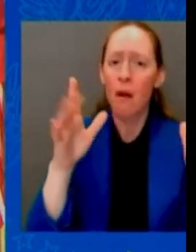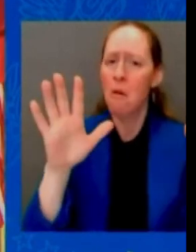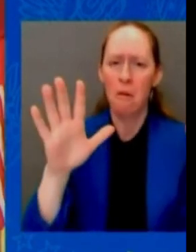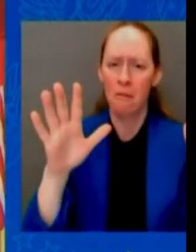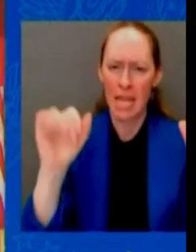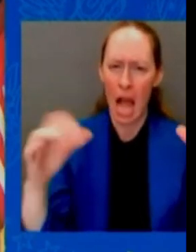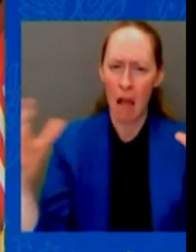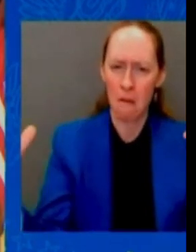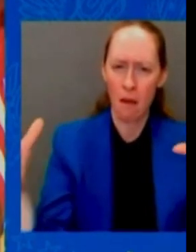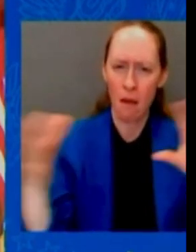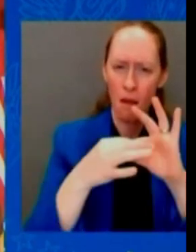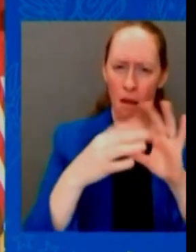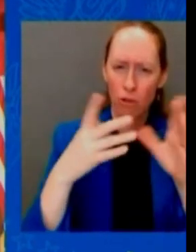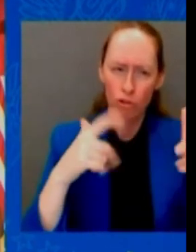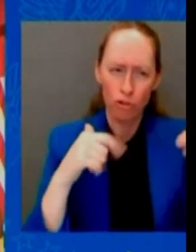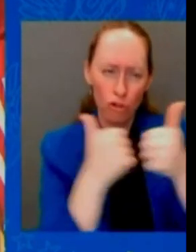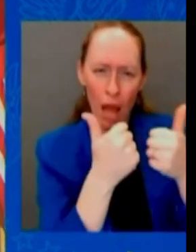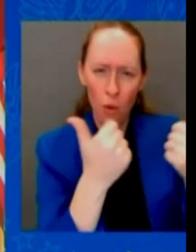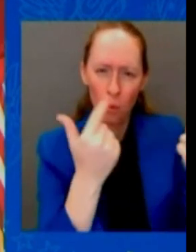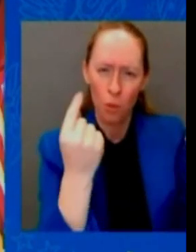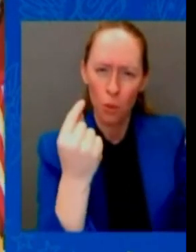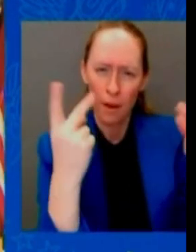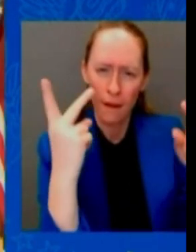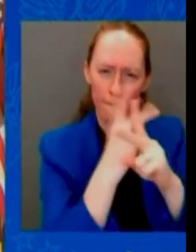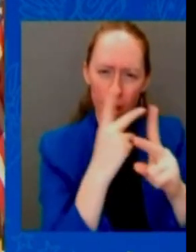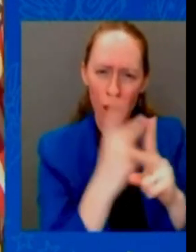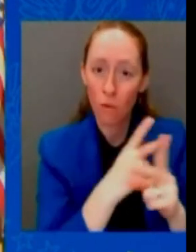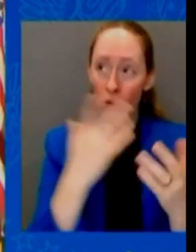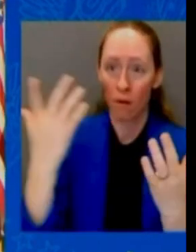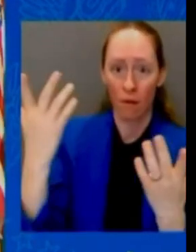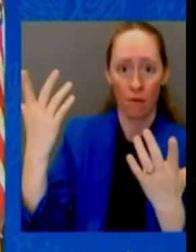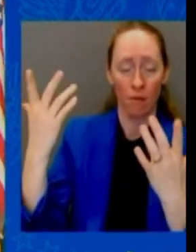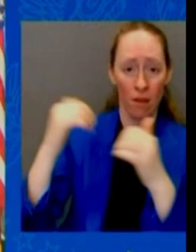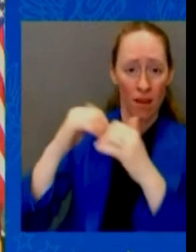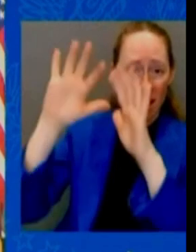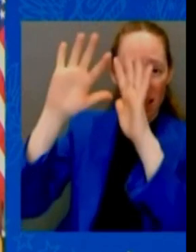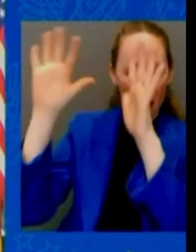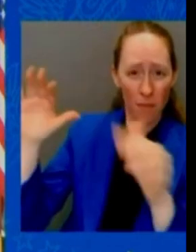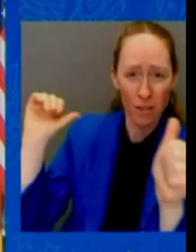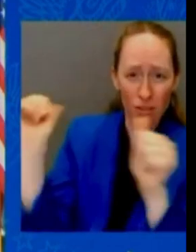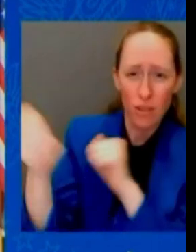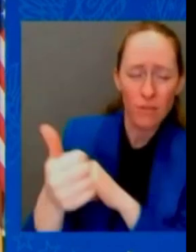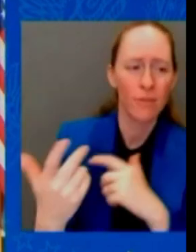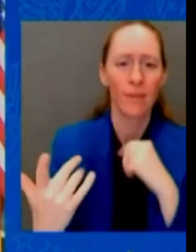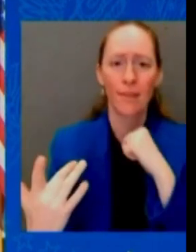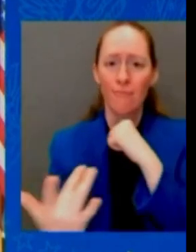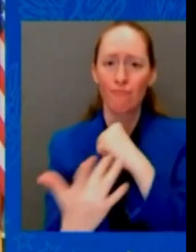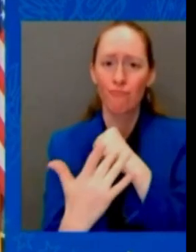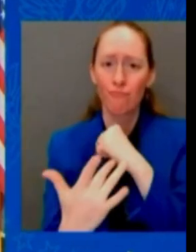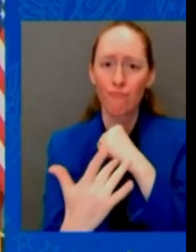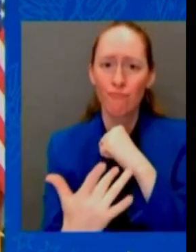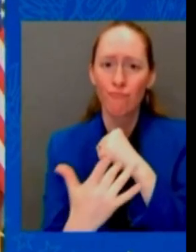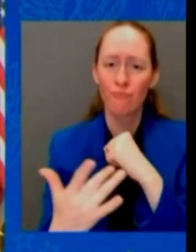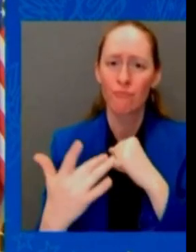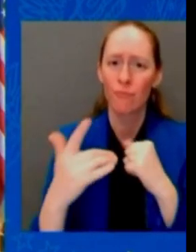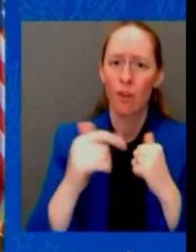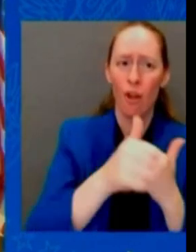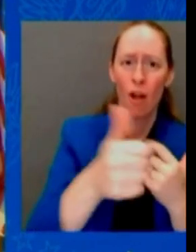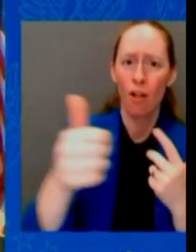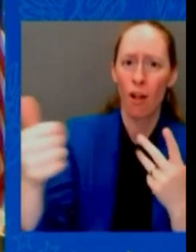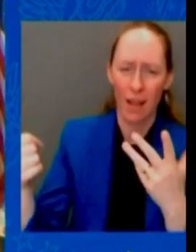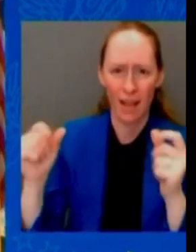They're in doubt in the face of relativism, hate speech, false information, and today's fears. C'est la